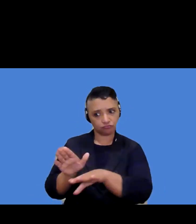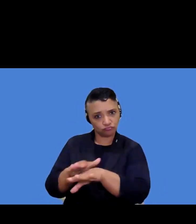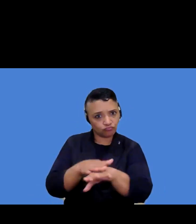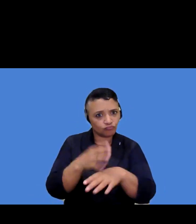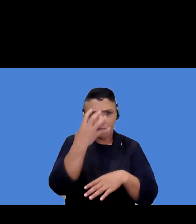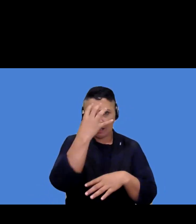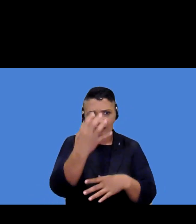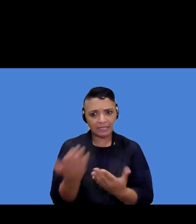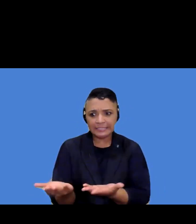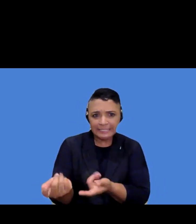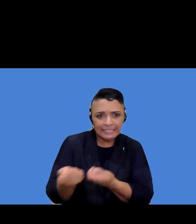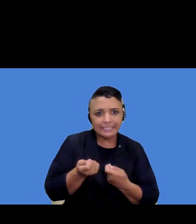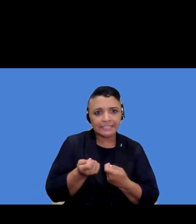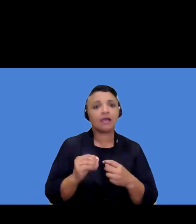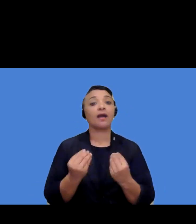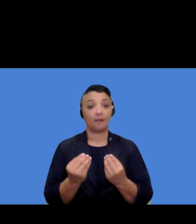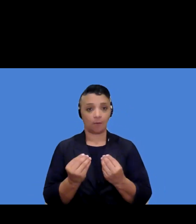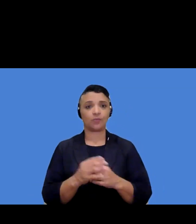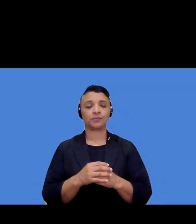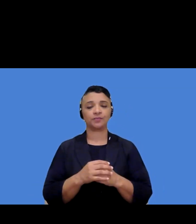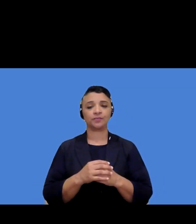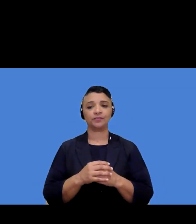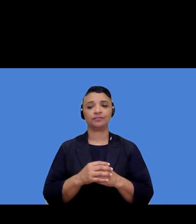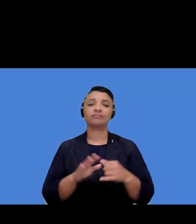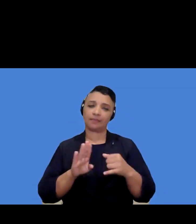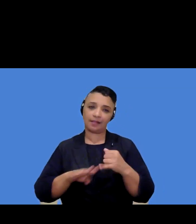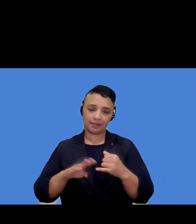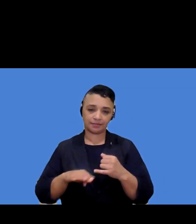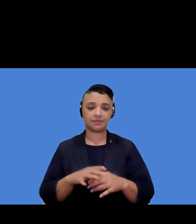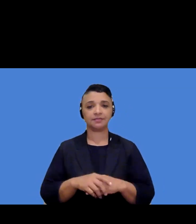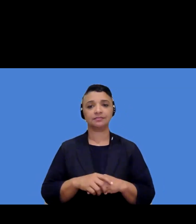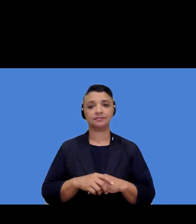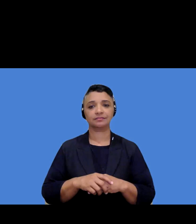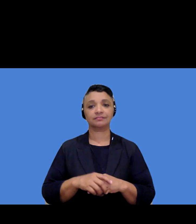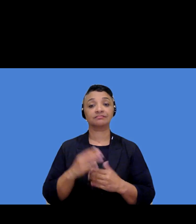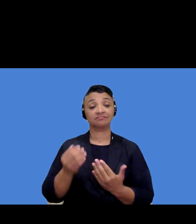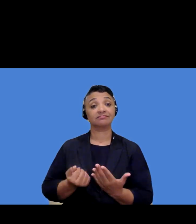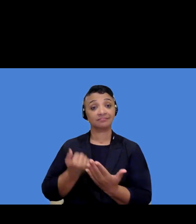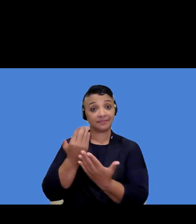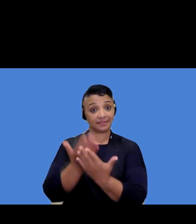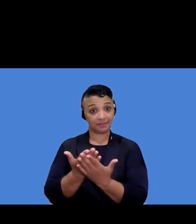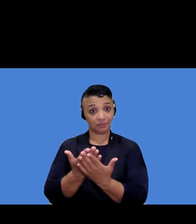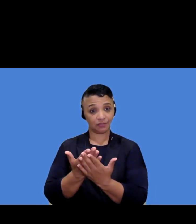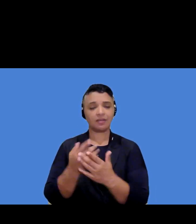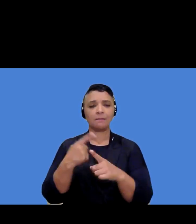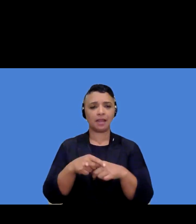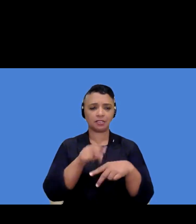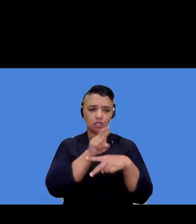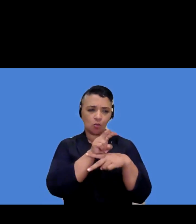Summit. And finally, in the submission and monitoring